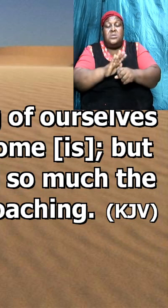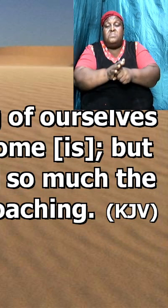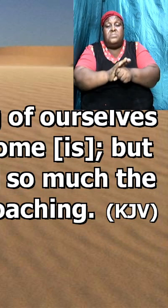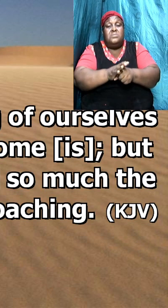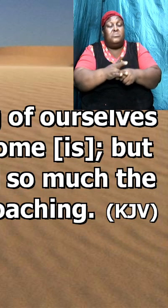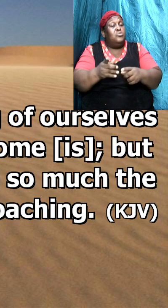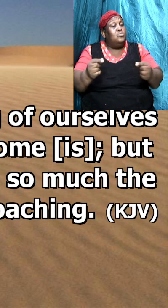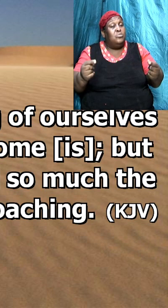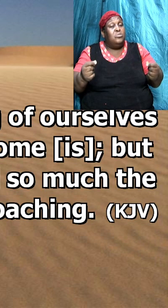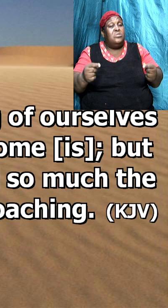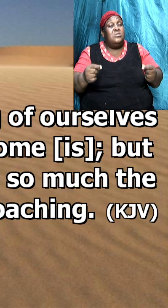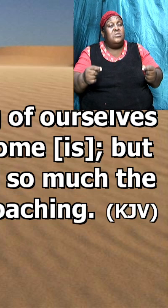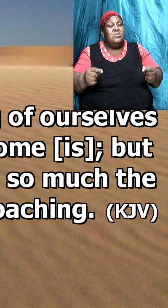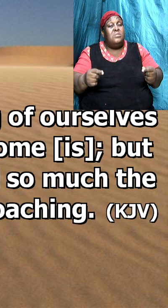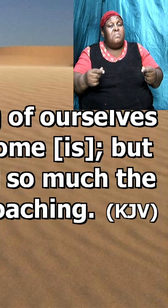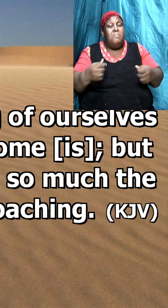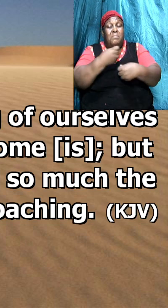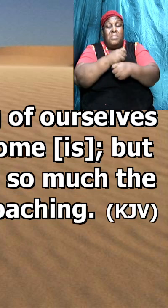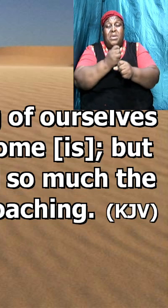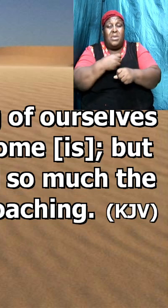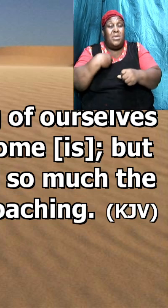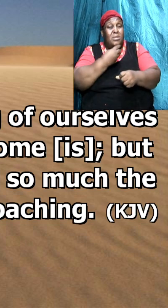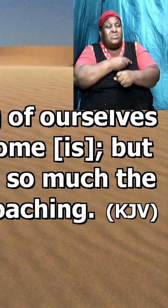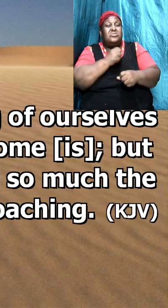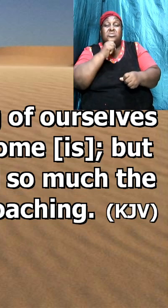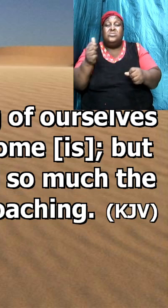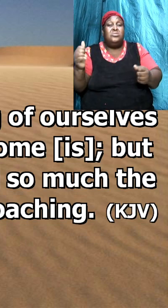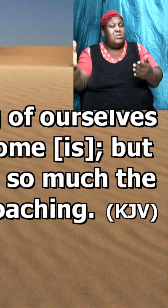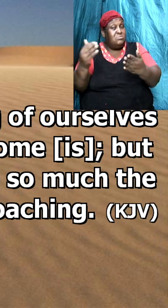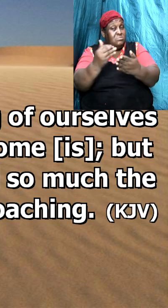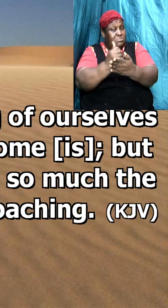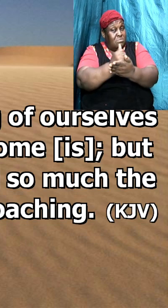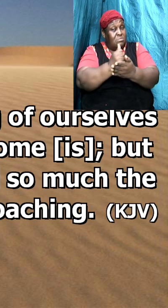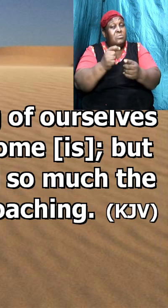us not to be able to gather together.